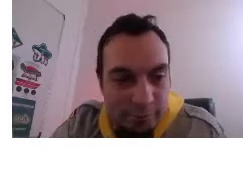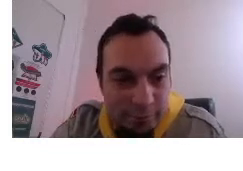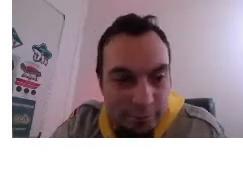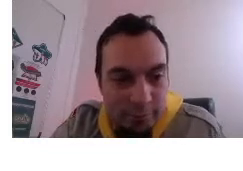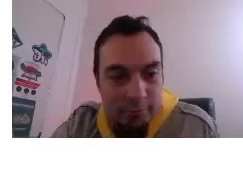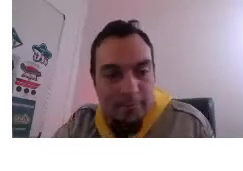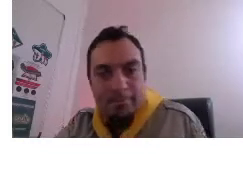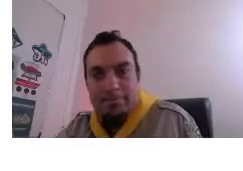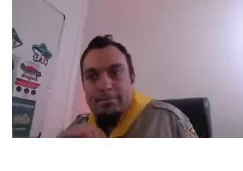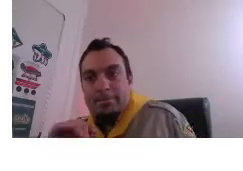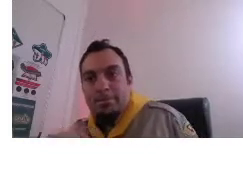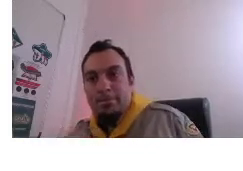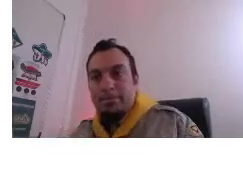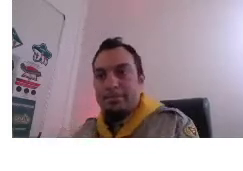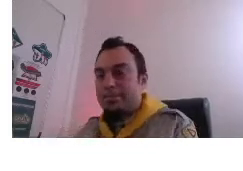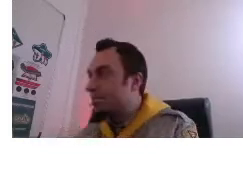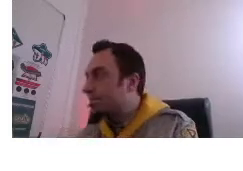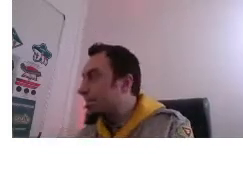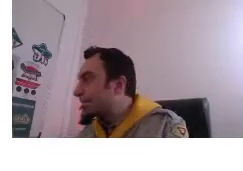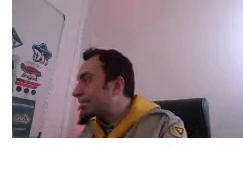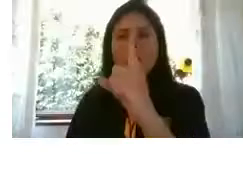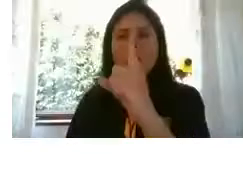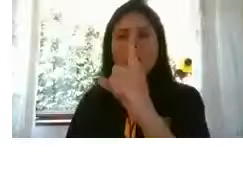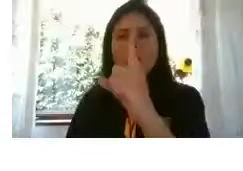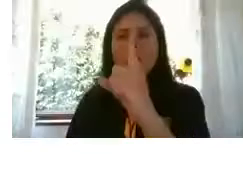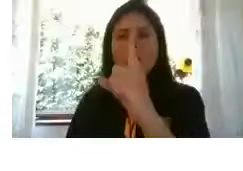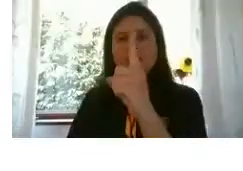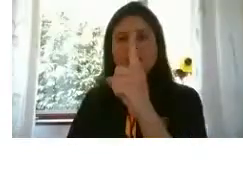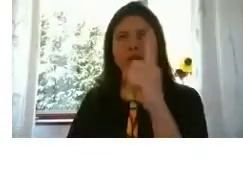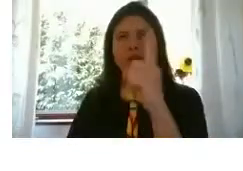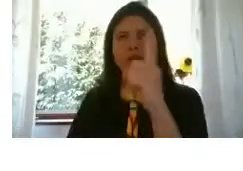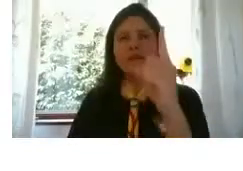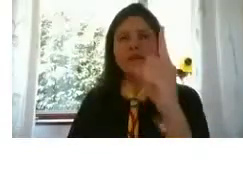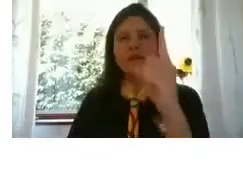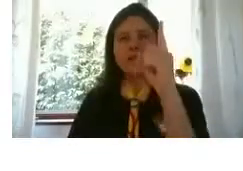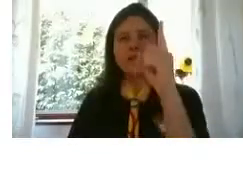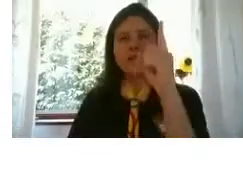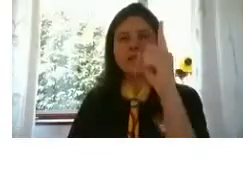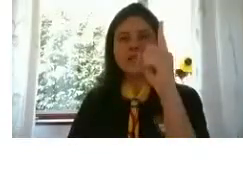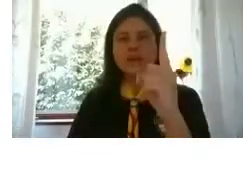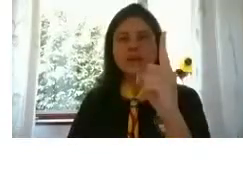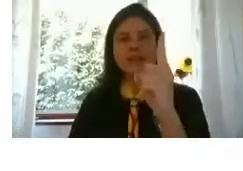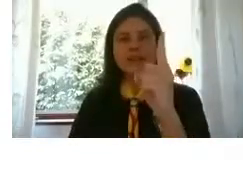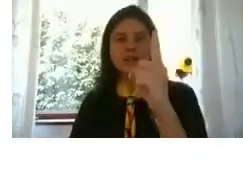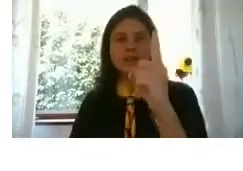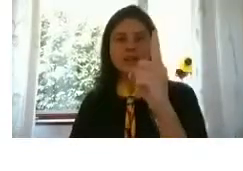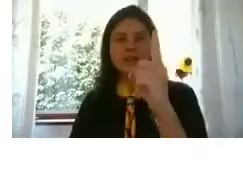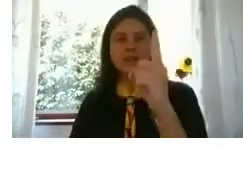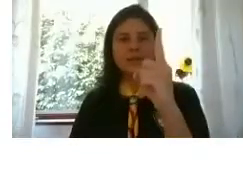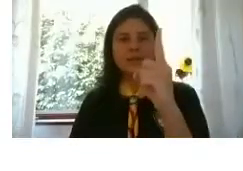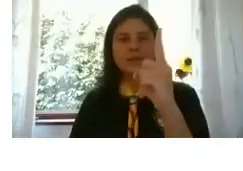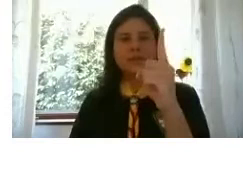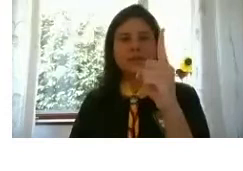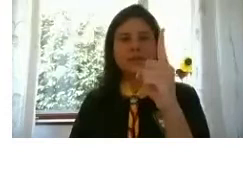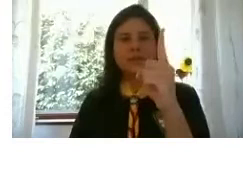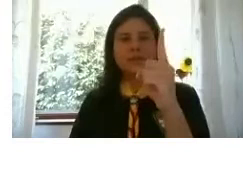Yeah, with the K, you put your finger, only one finger, your left index finger, you put